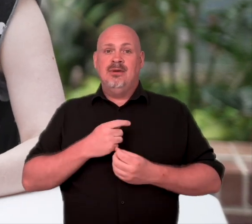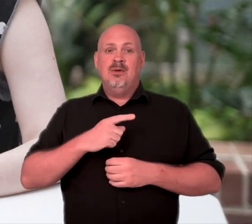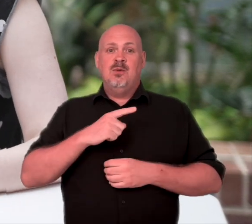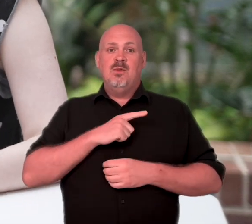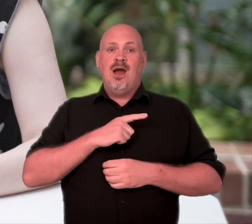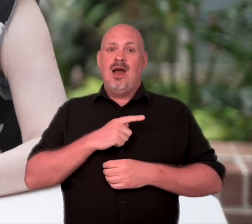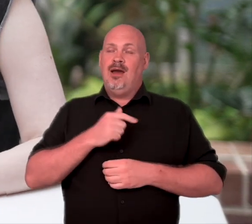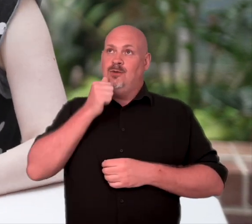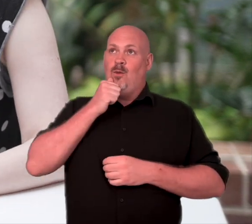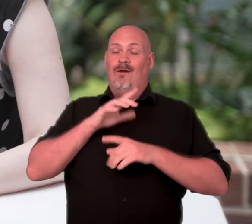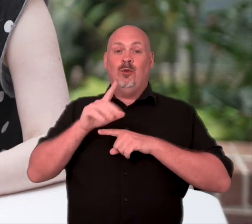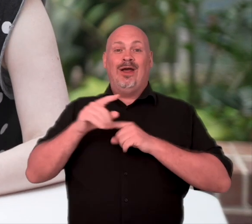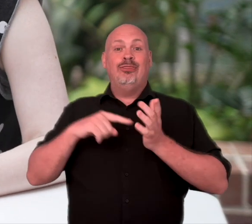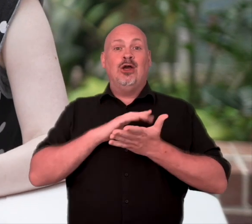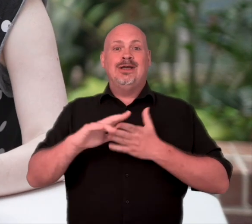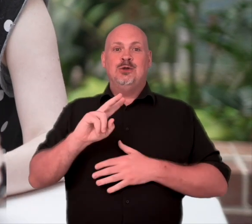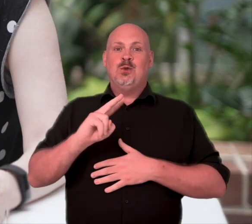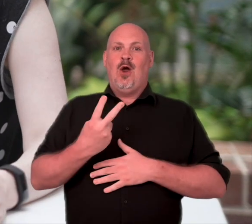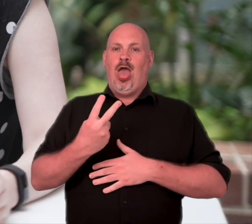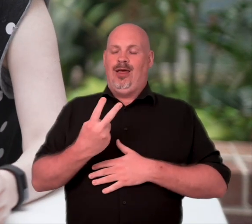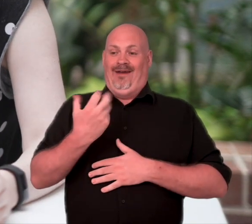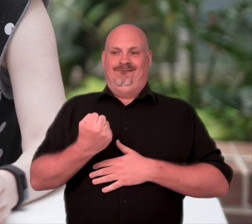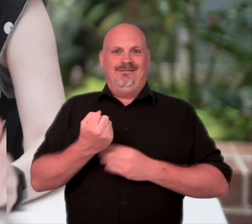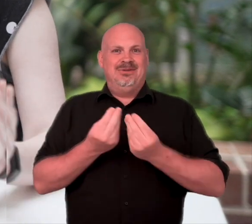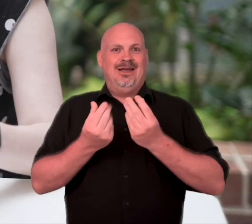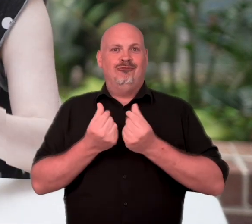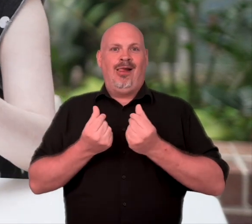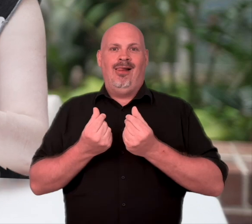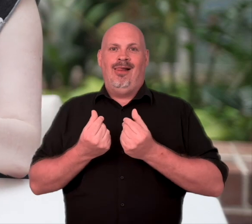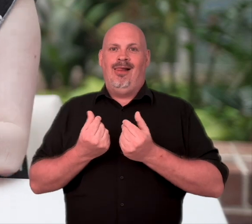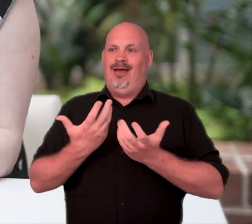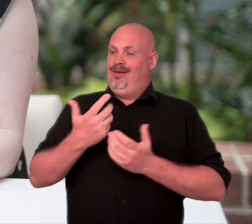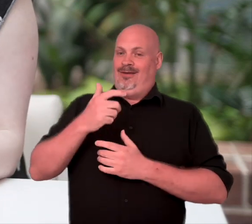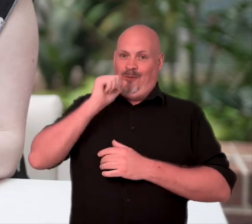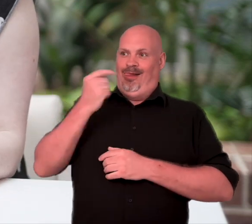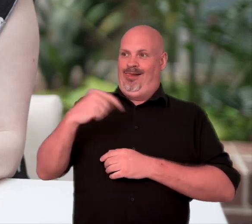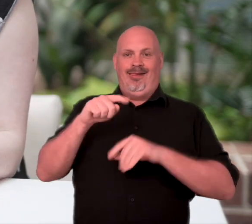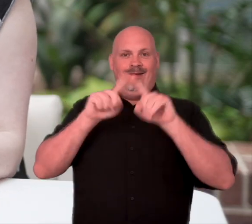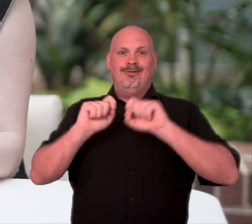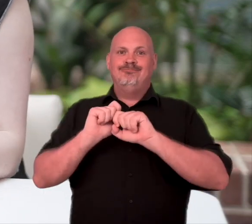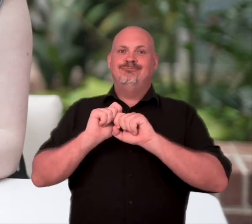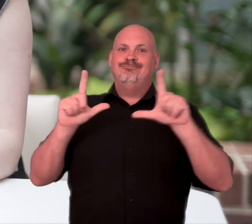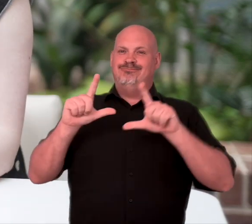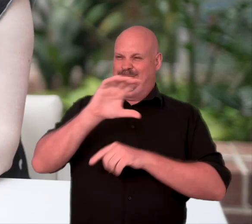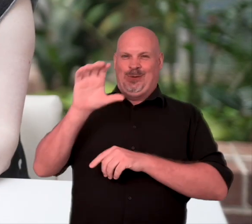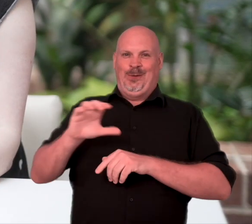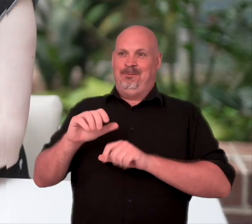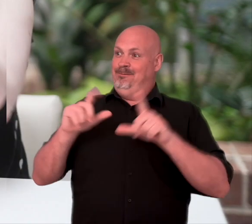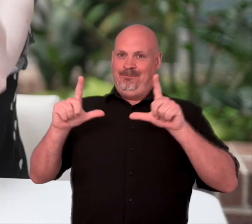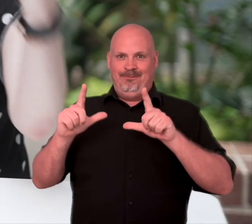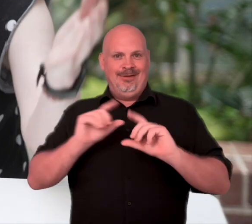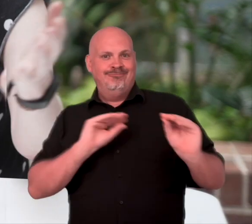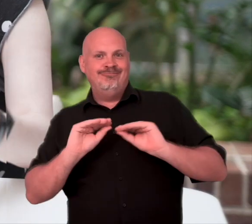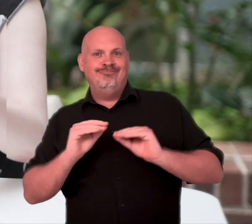I knew every Thursday 2 o'clock I would have these materials. I would have someone come and teach,